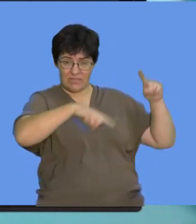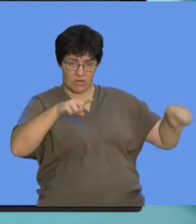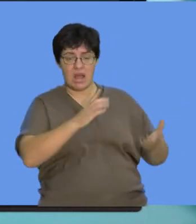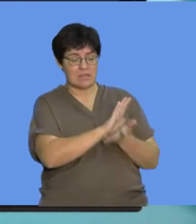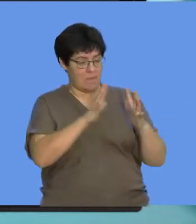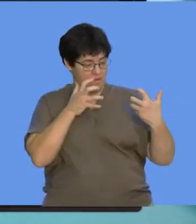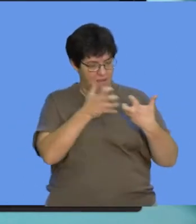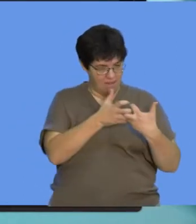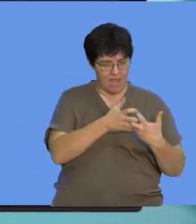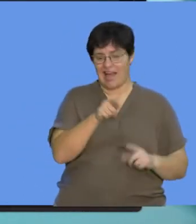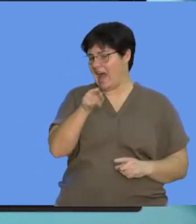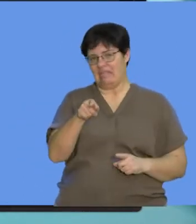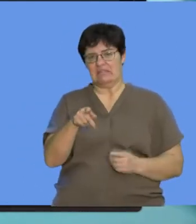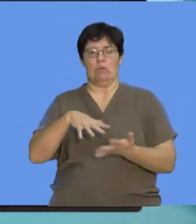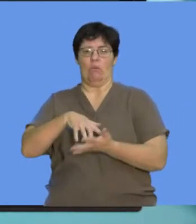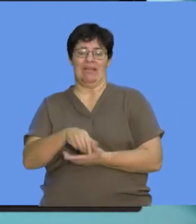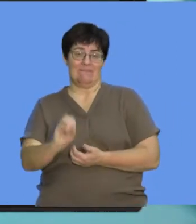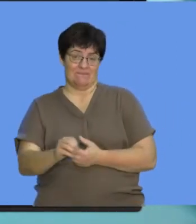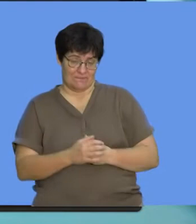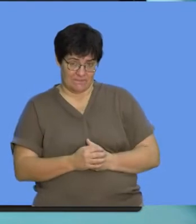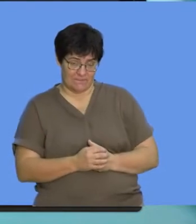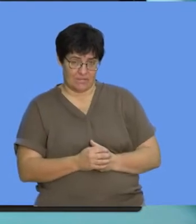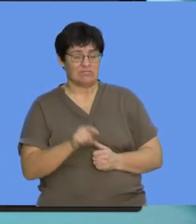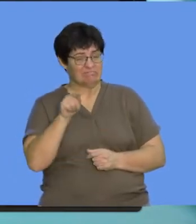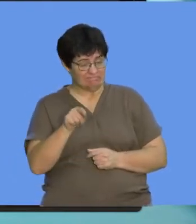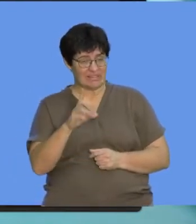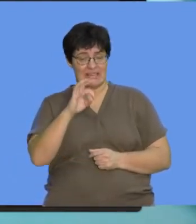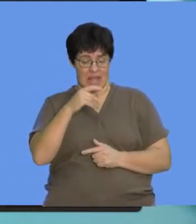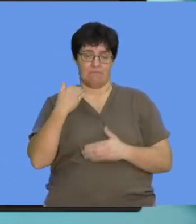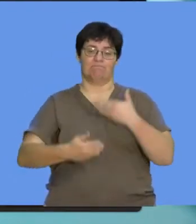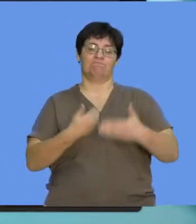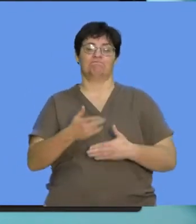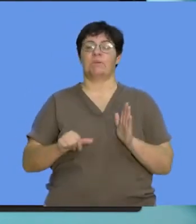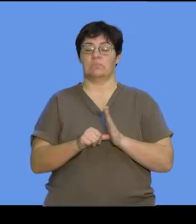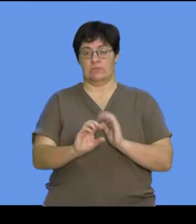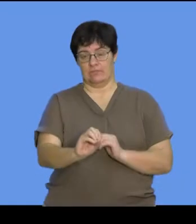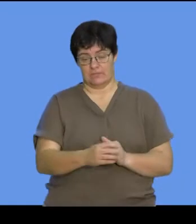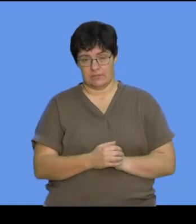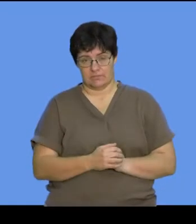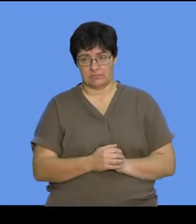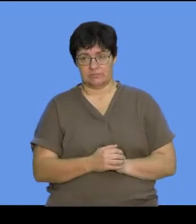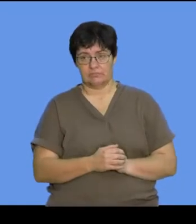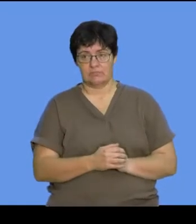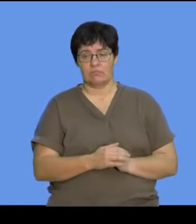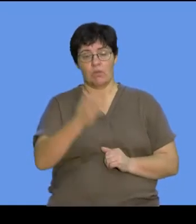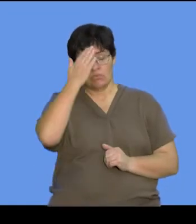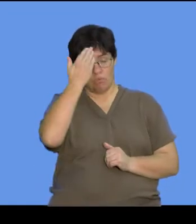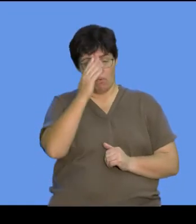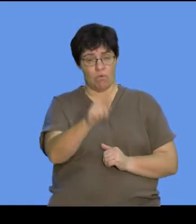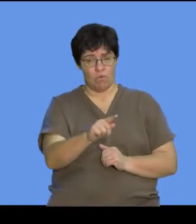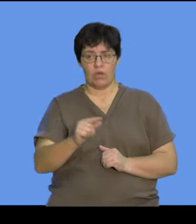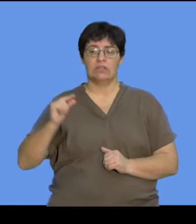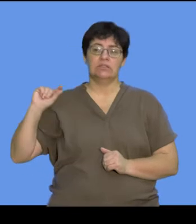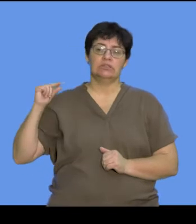being better suited than others. And so DNA is important in that process as well. We also know that there's